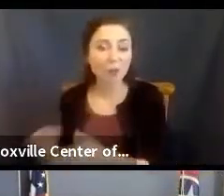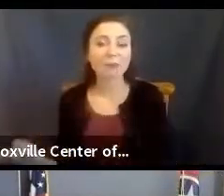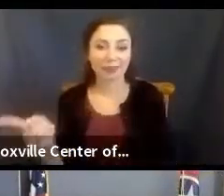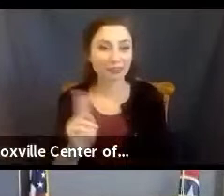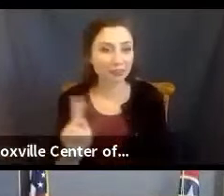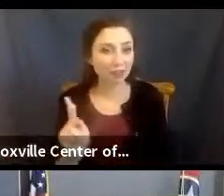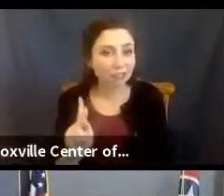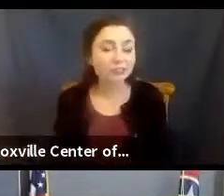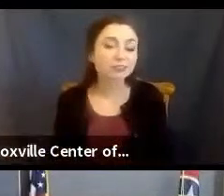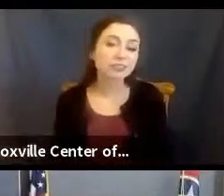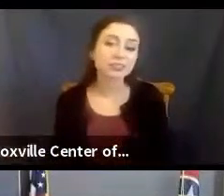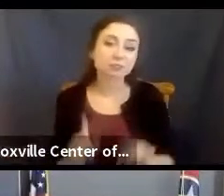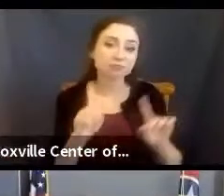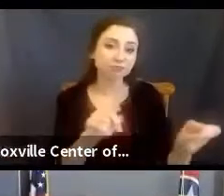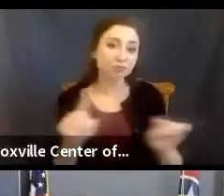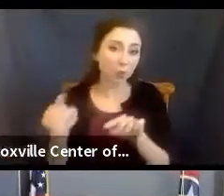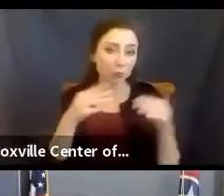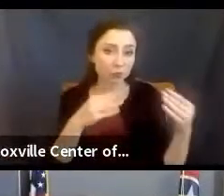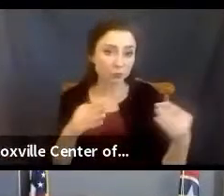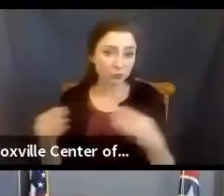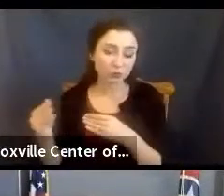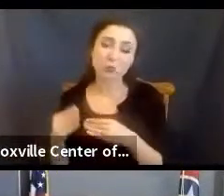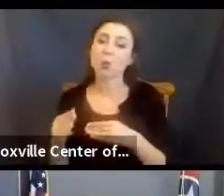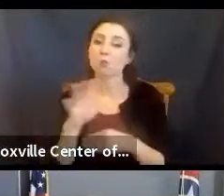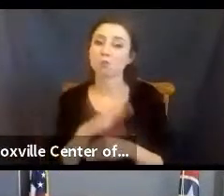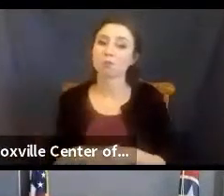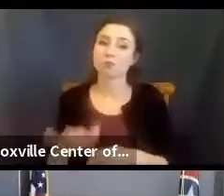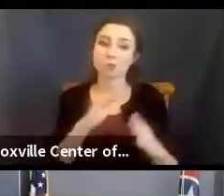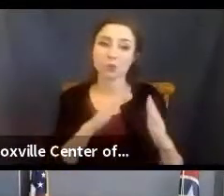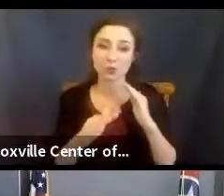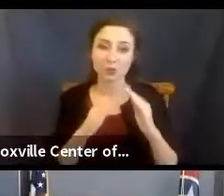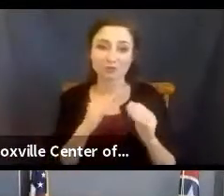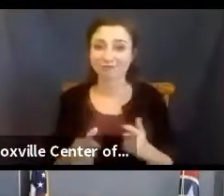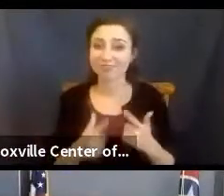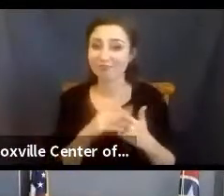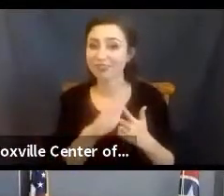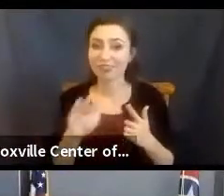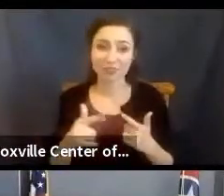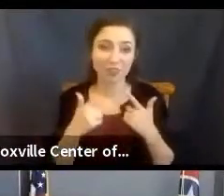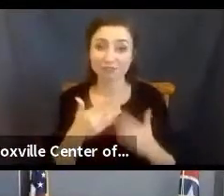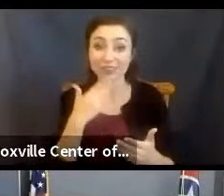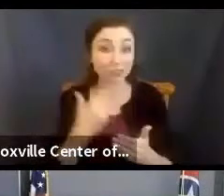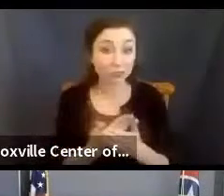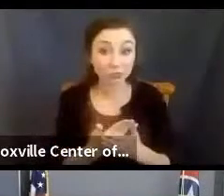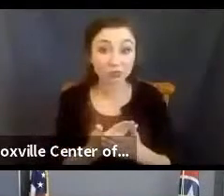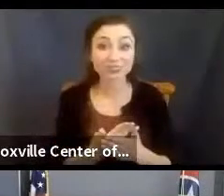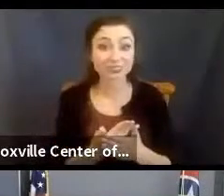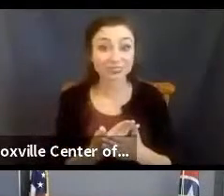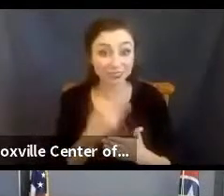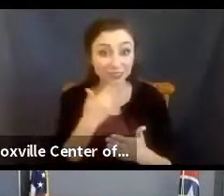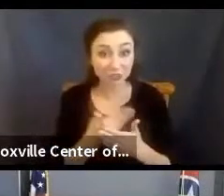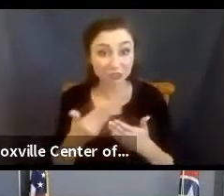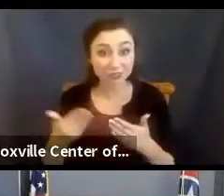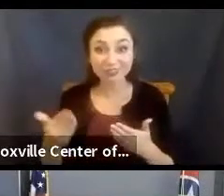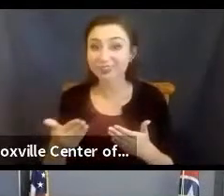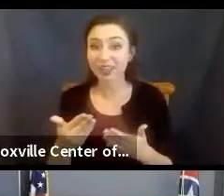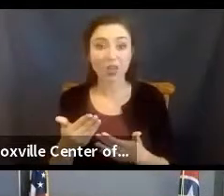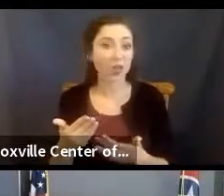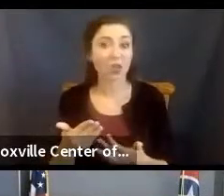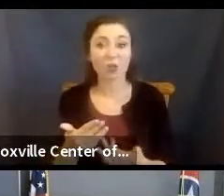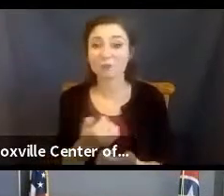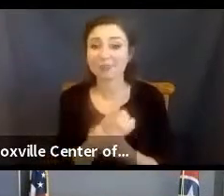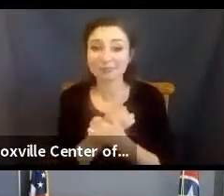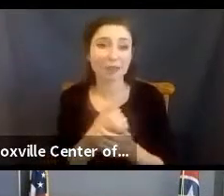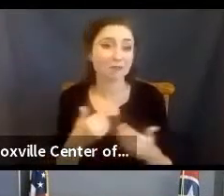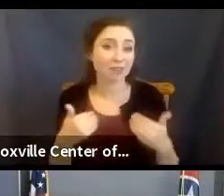about in our community, living their lives, and that's good. We love having University